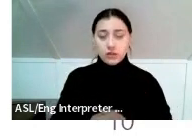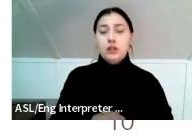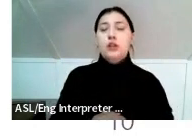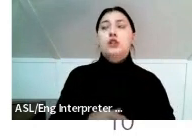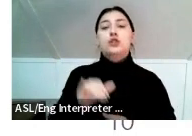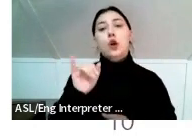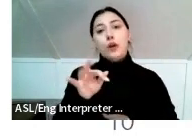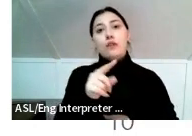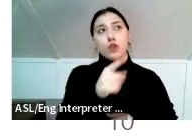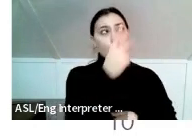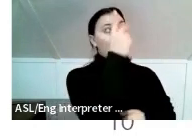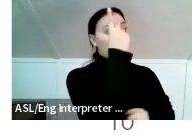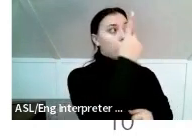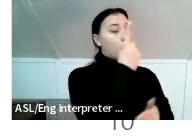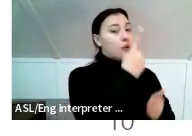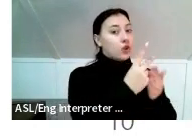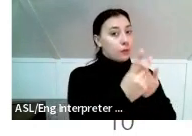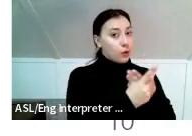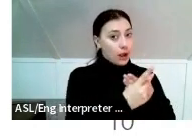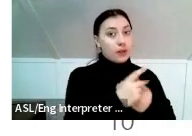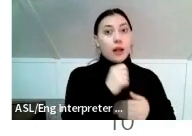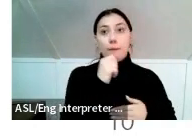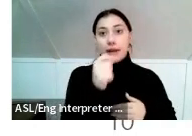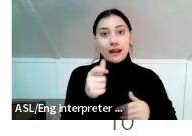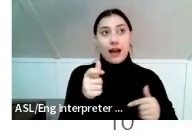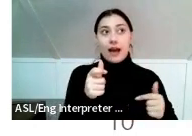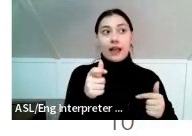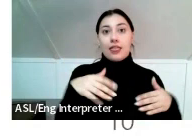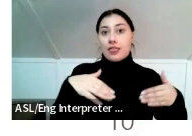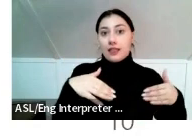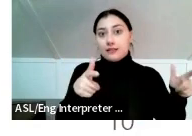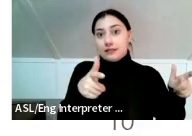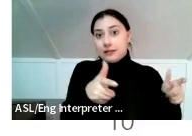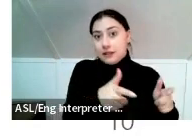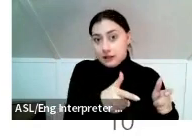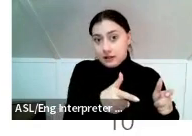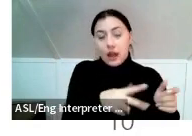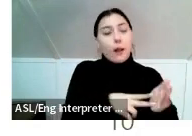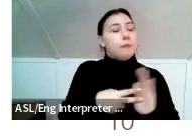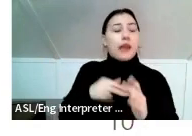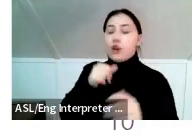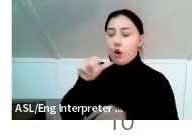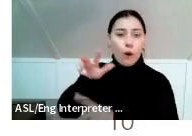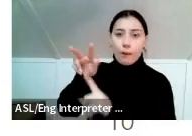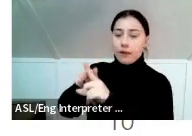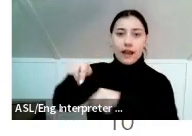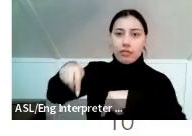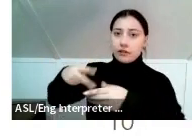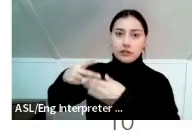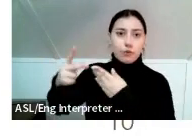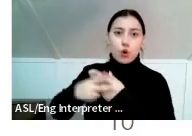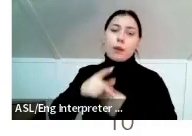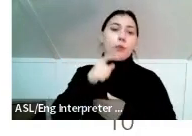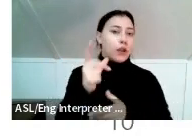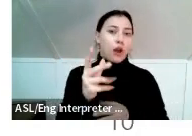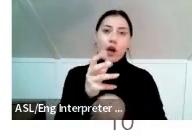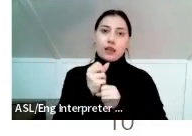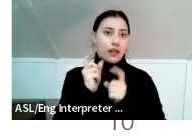and you are not part of the wind down yet, you should not be applying to this program because you will not get both